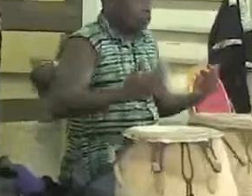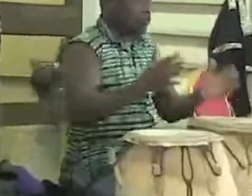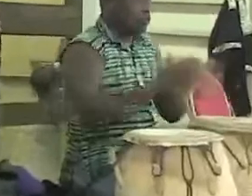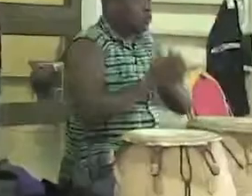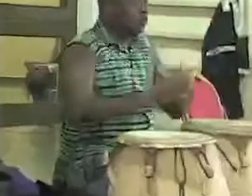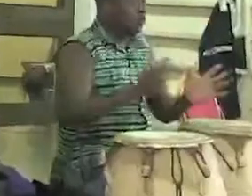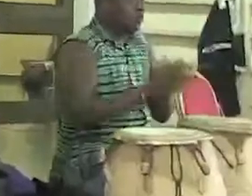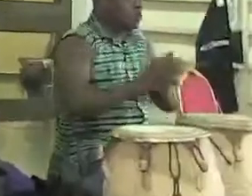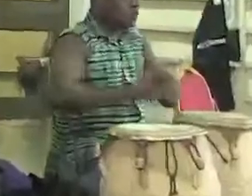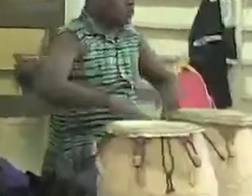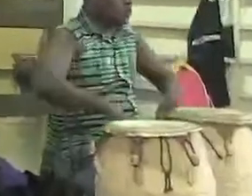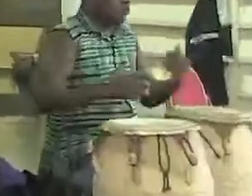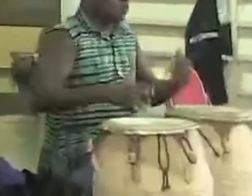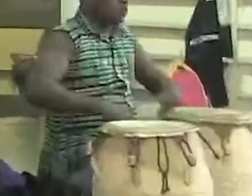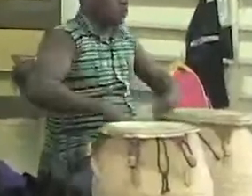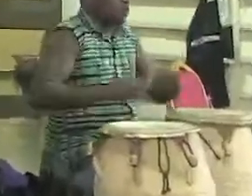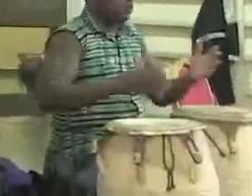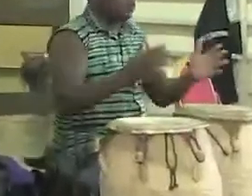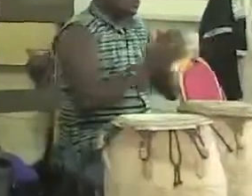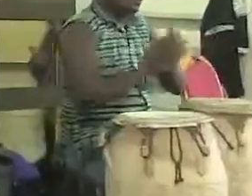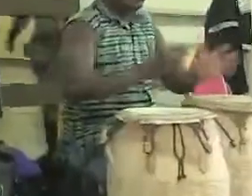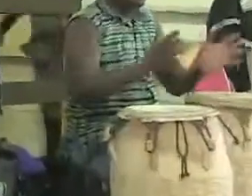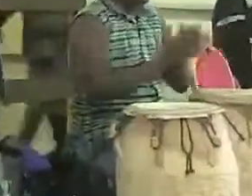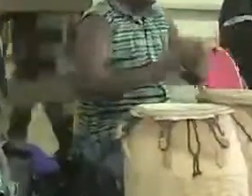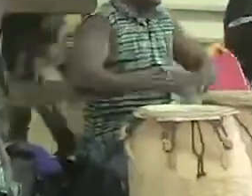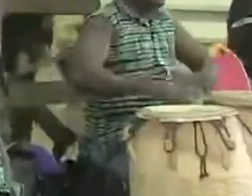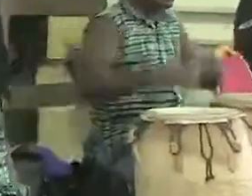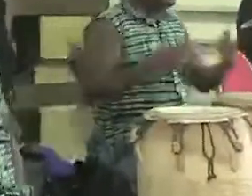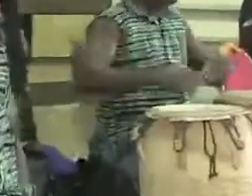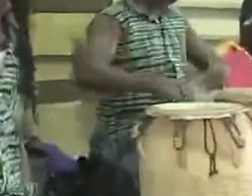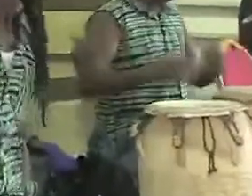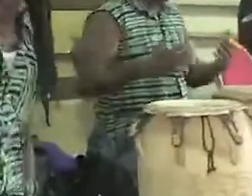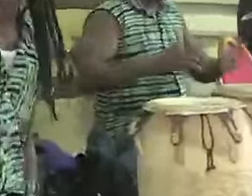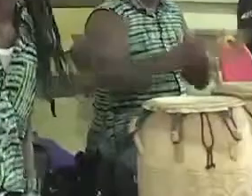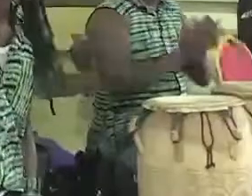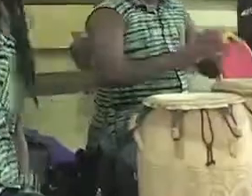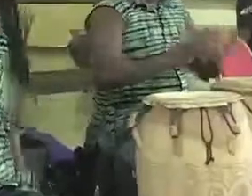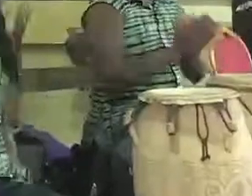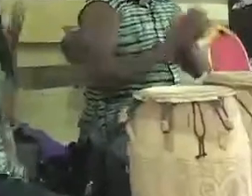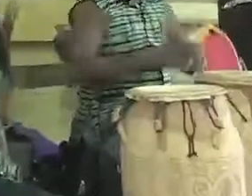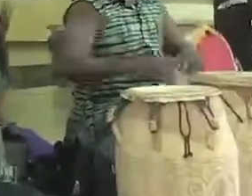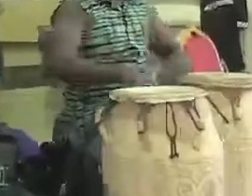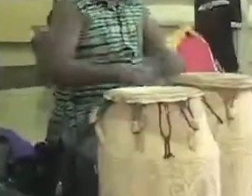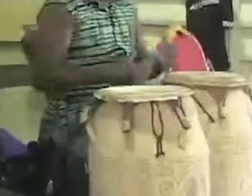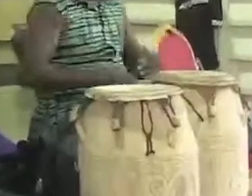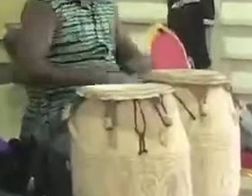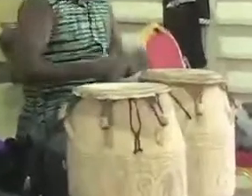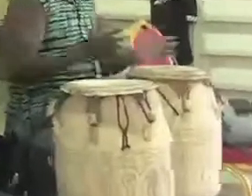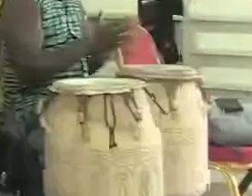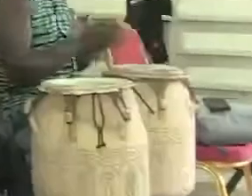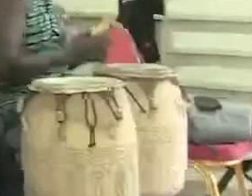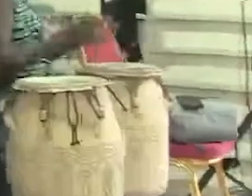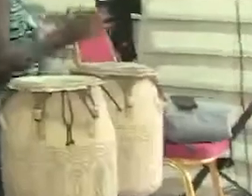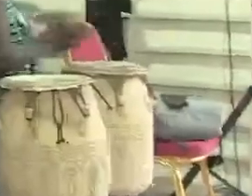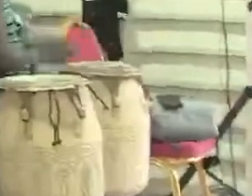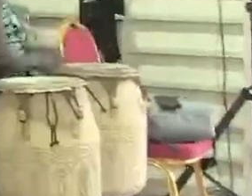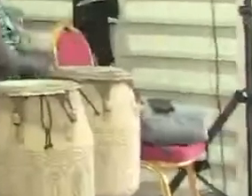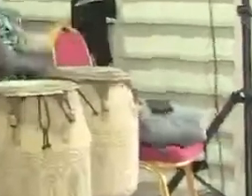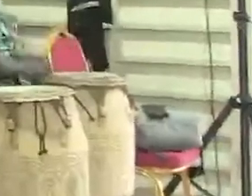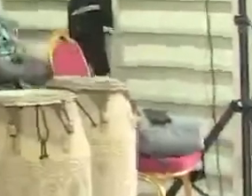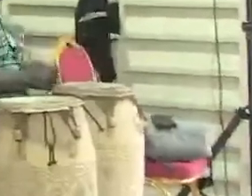You have your own friends, your own brothers. They always smile with you as if they love